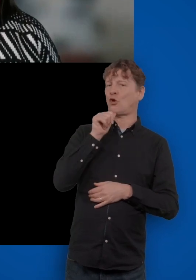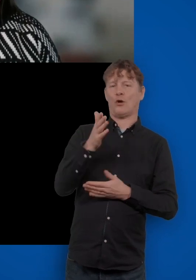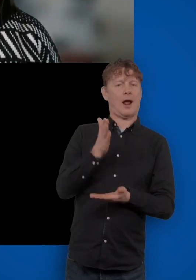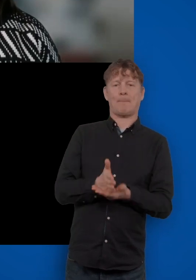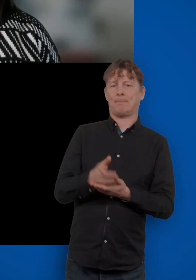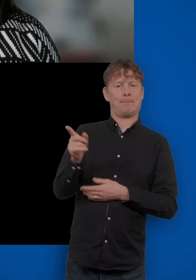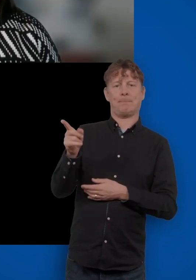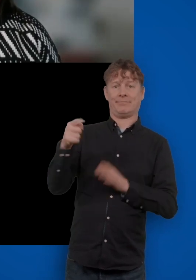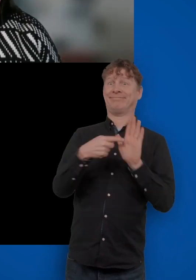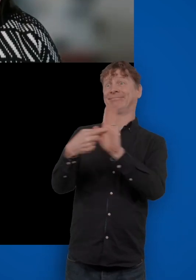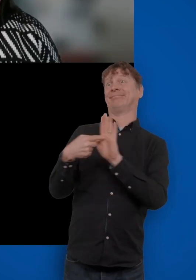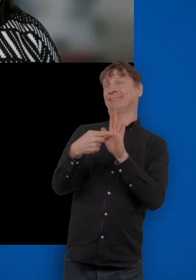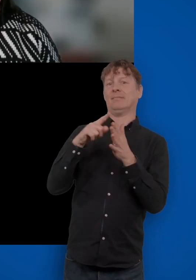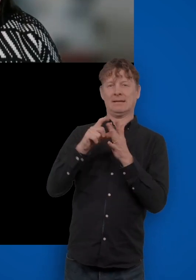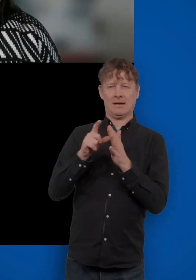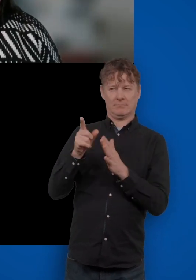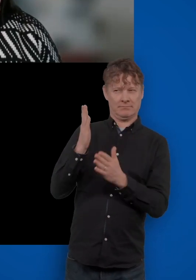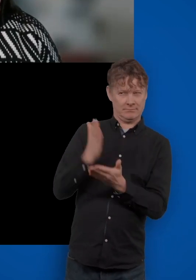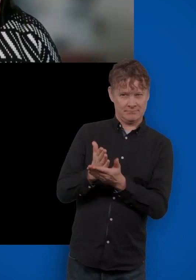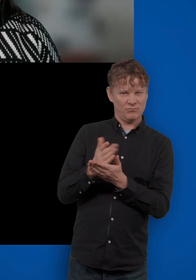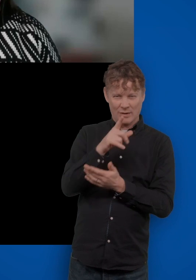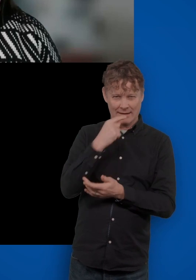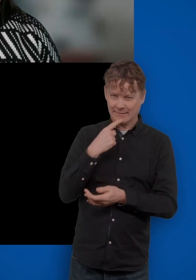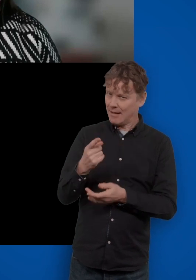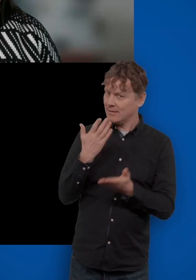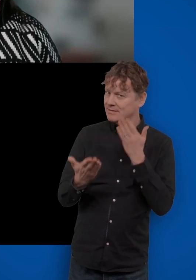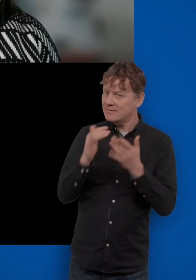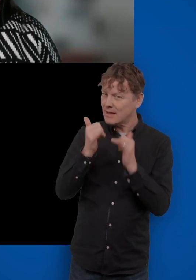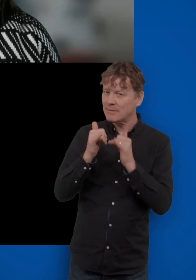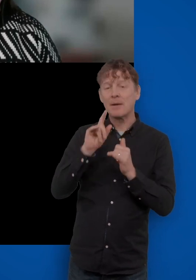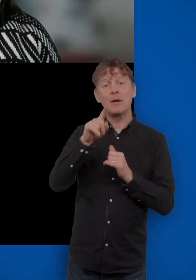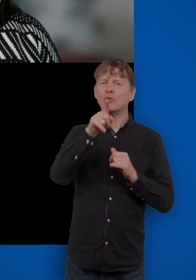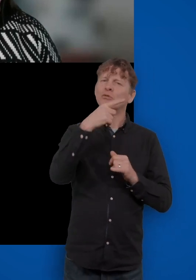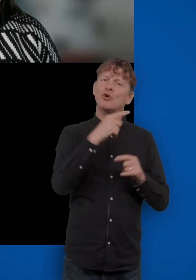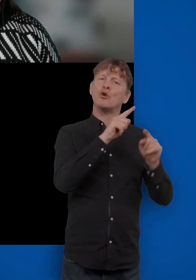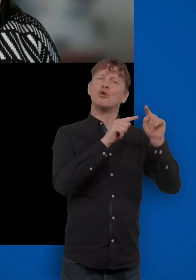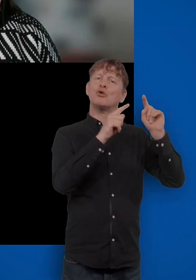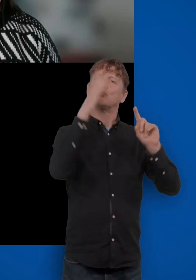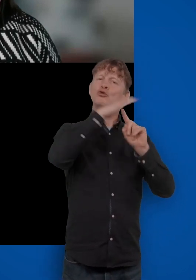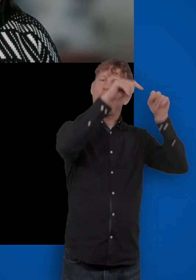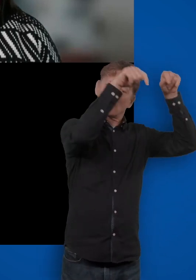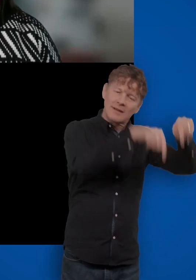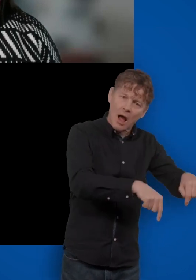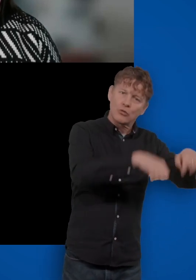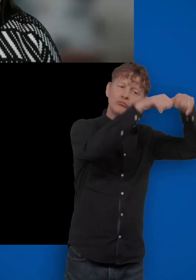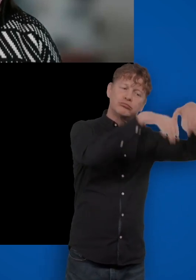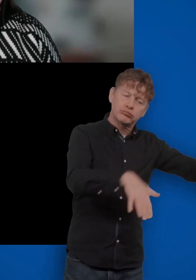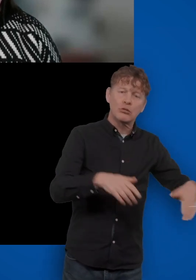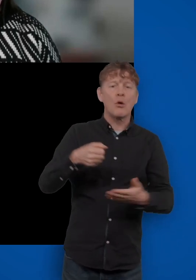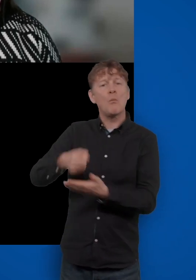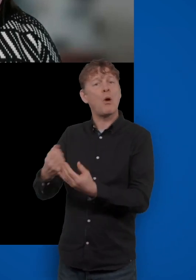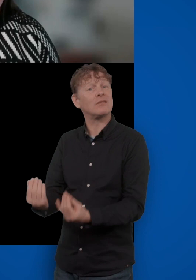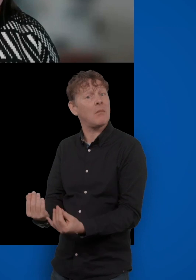authentic. But I think from a point of view of it being top down versus bottom up,